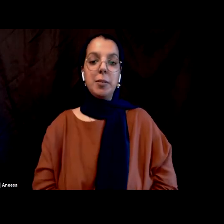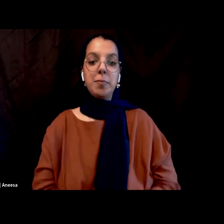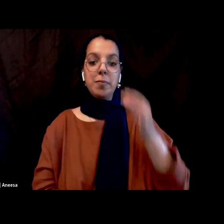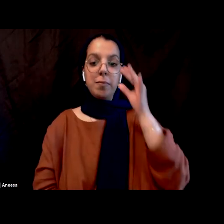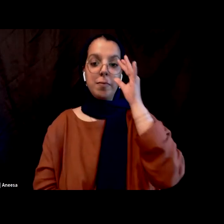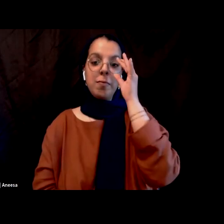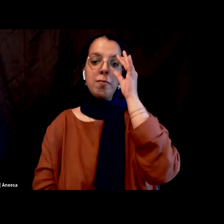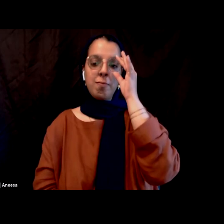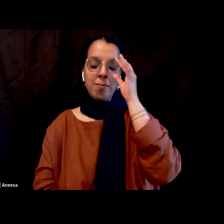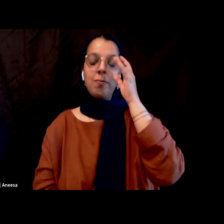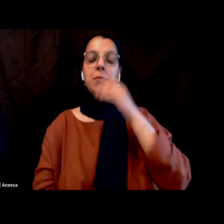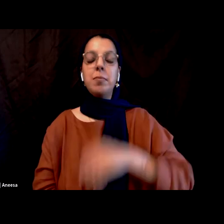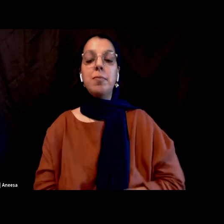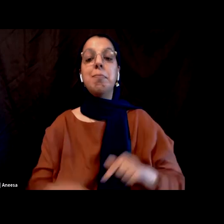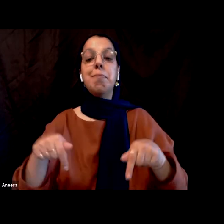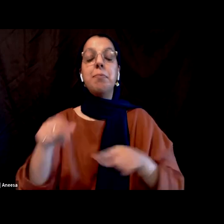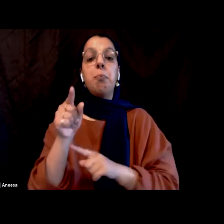taking the time to,